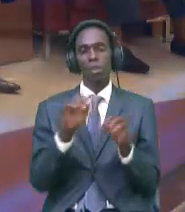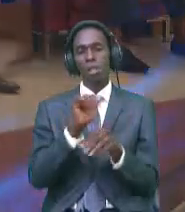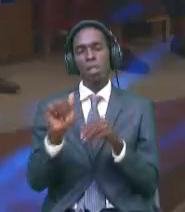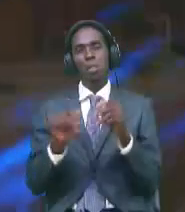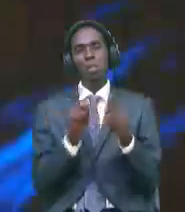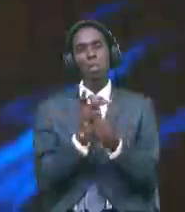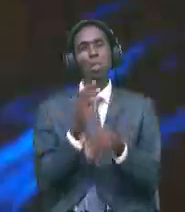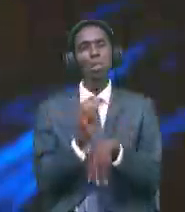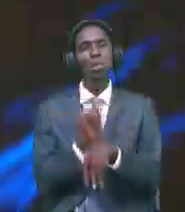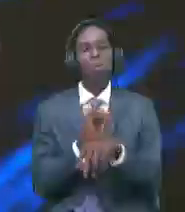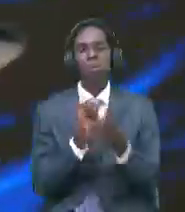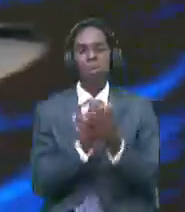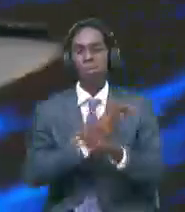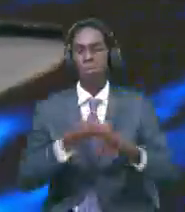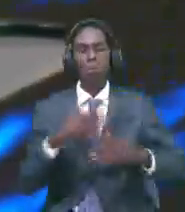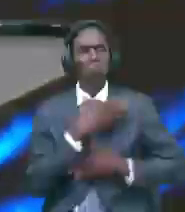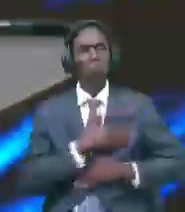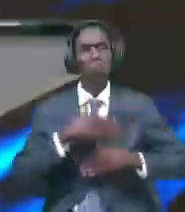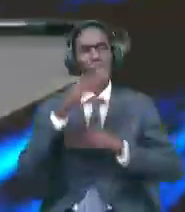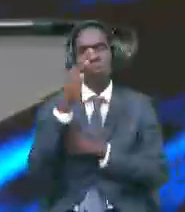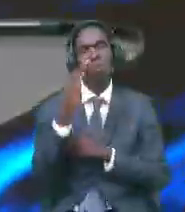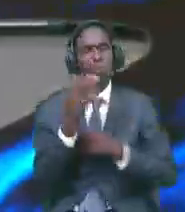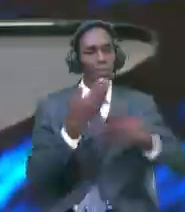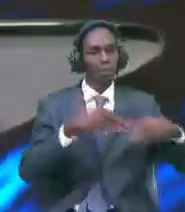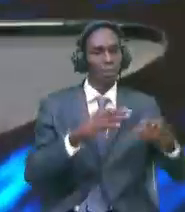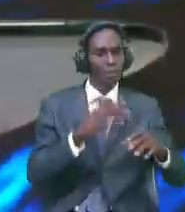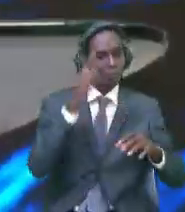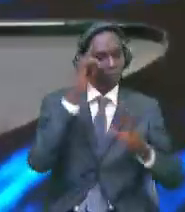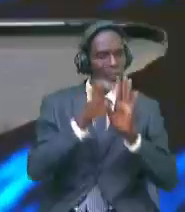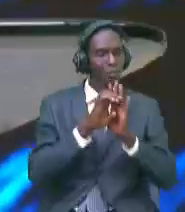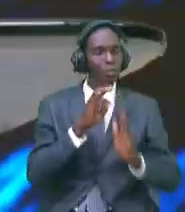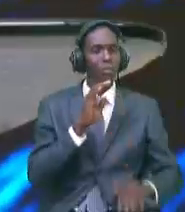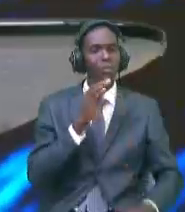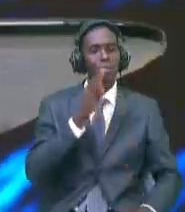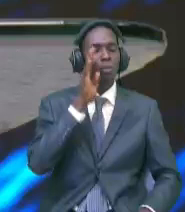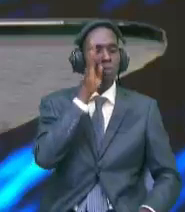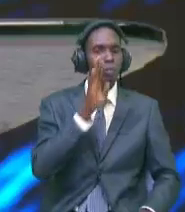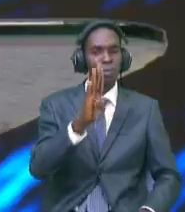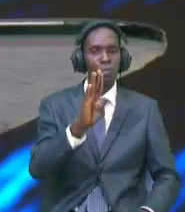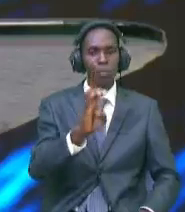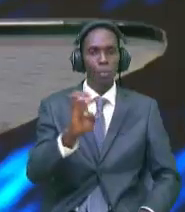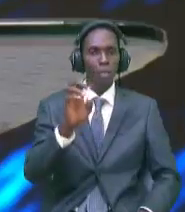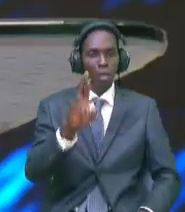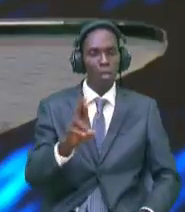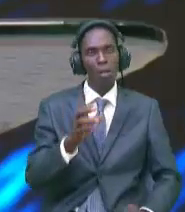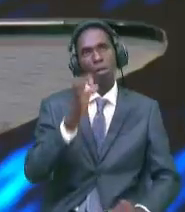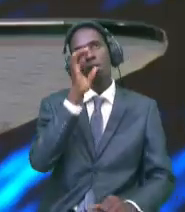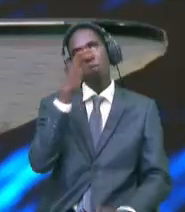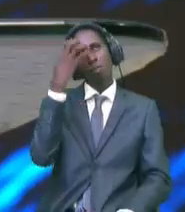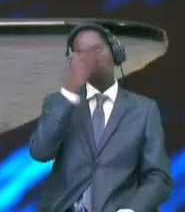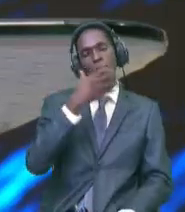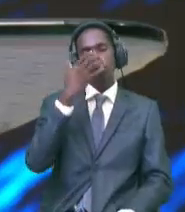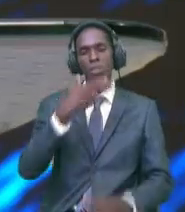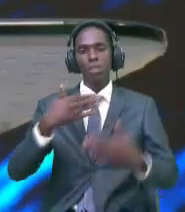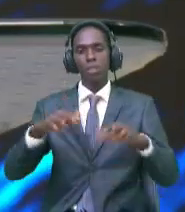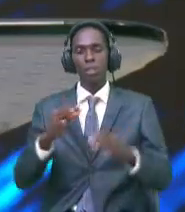that does not honor God, we're selling alcohol, we're selling tobacco, we're selling marijuana, we're doing things that